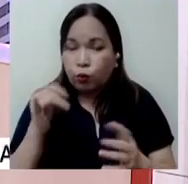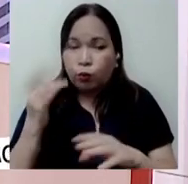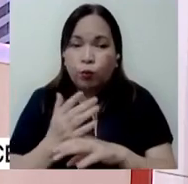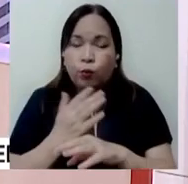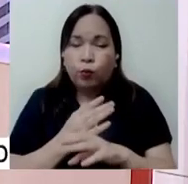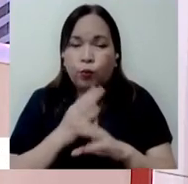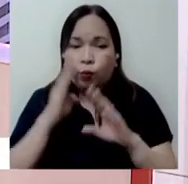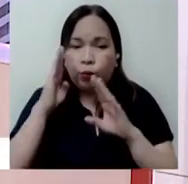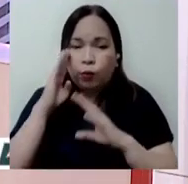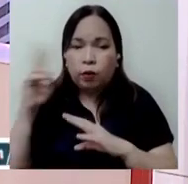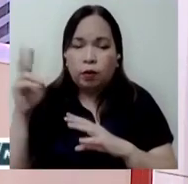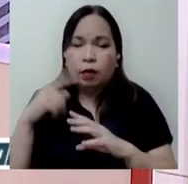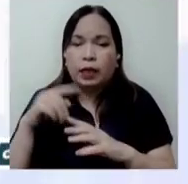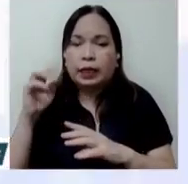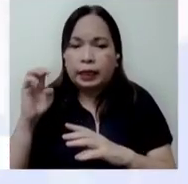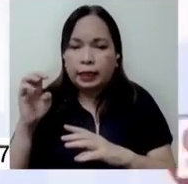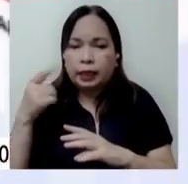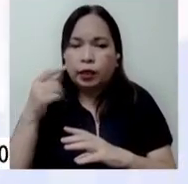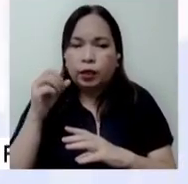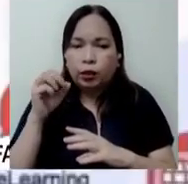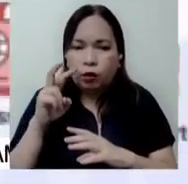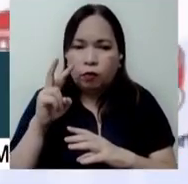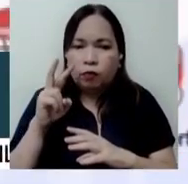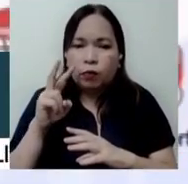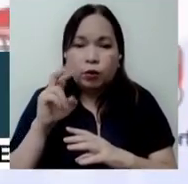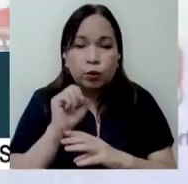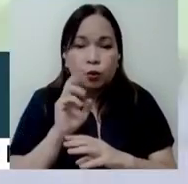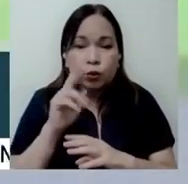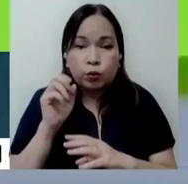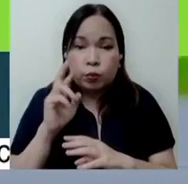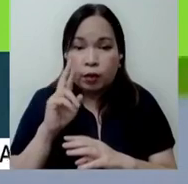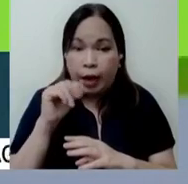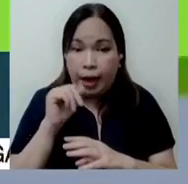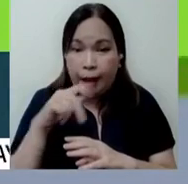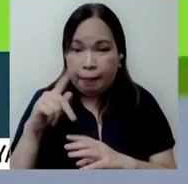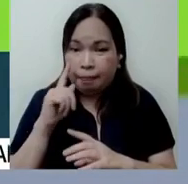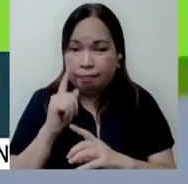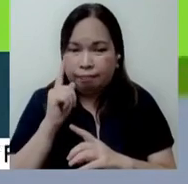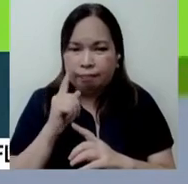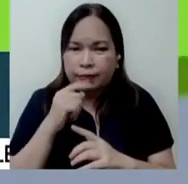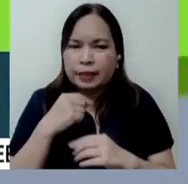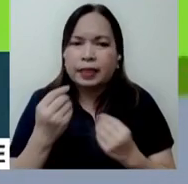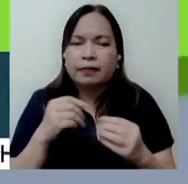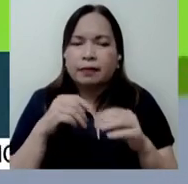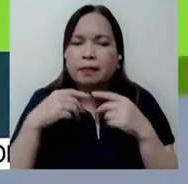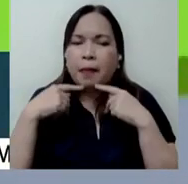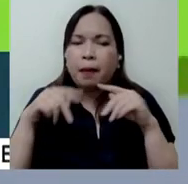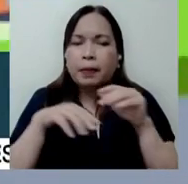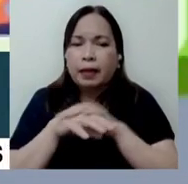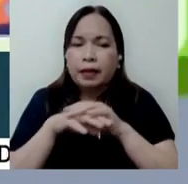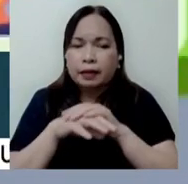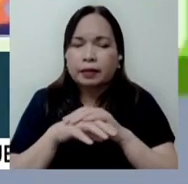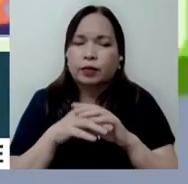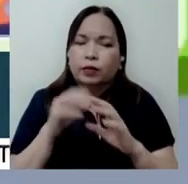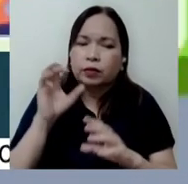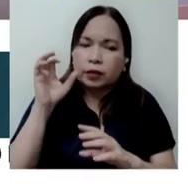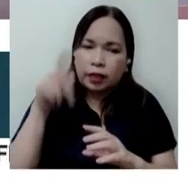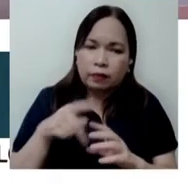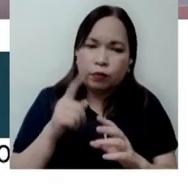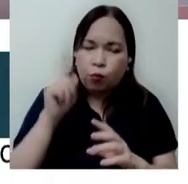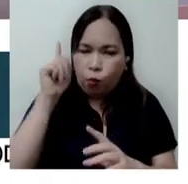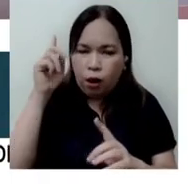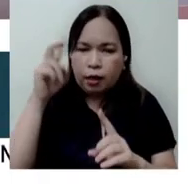so-called eGovPH super app. It was created to give the public access to government services on their phones through a single